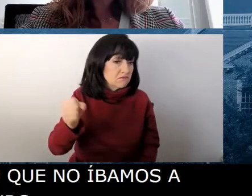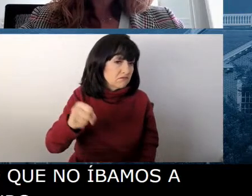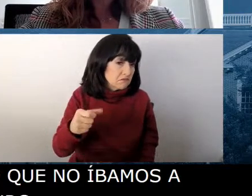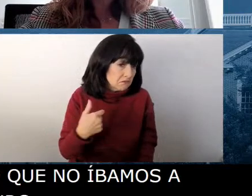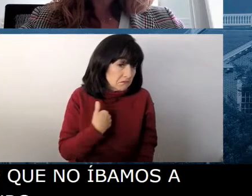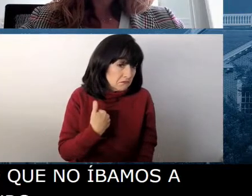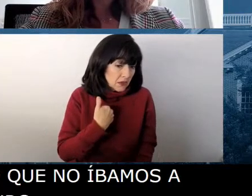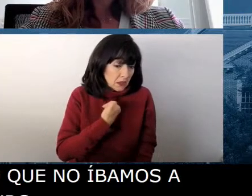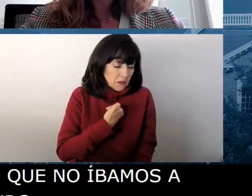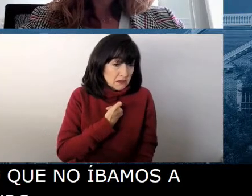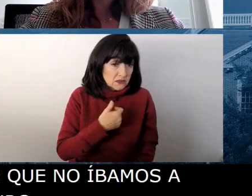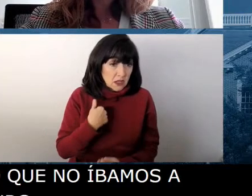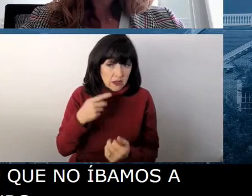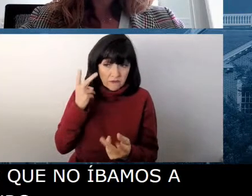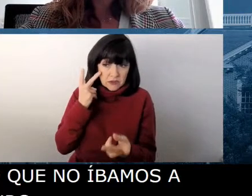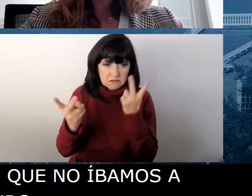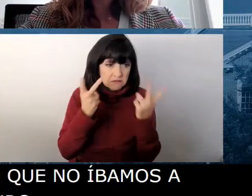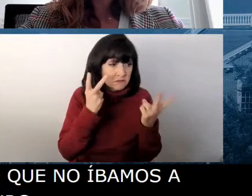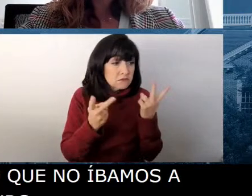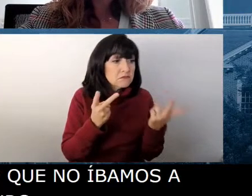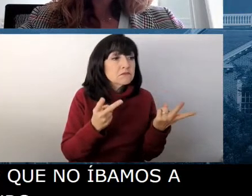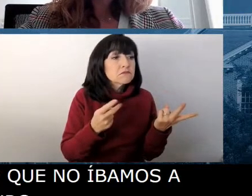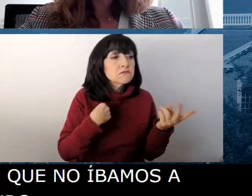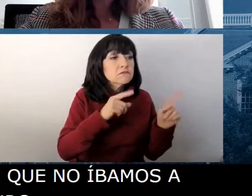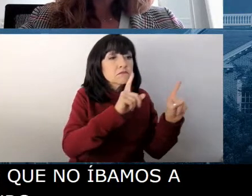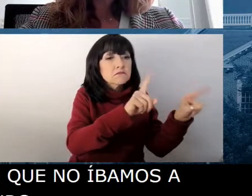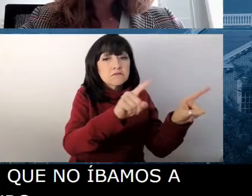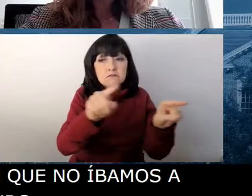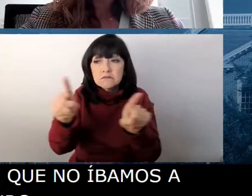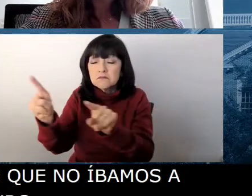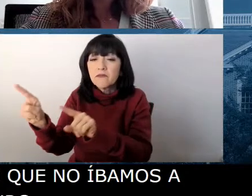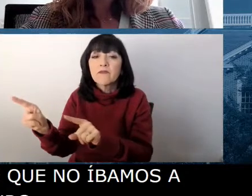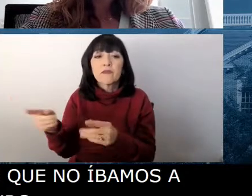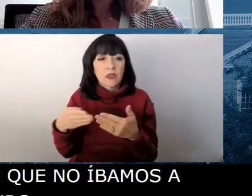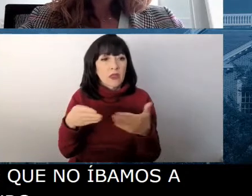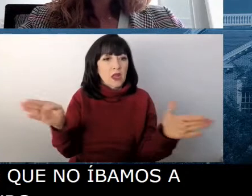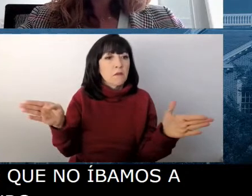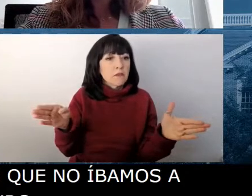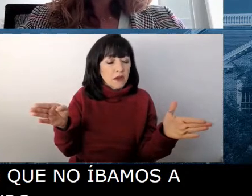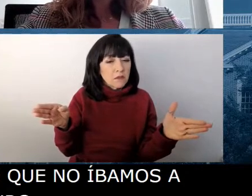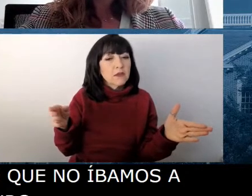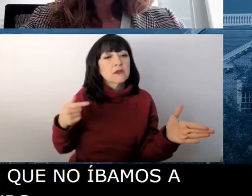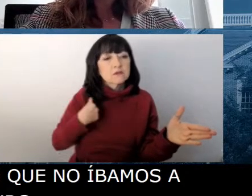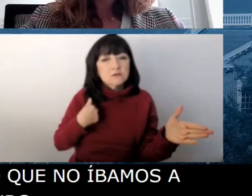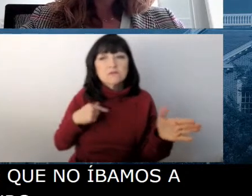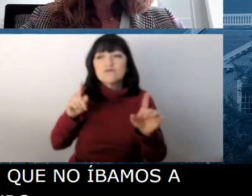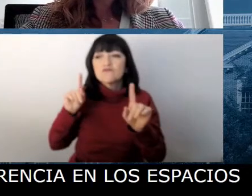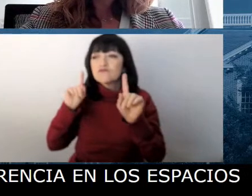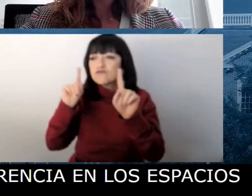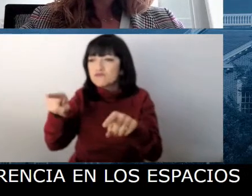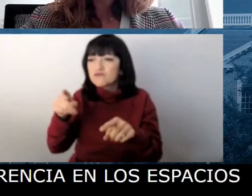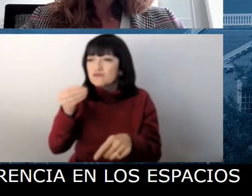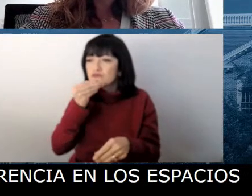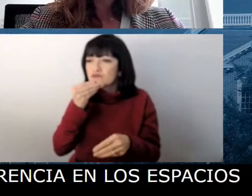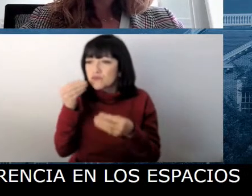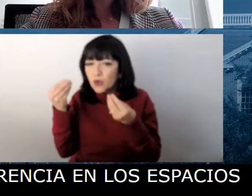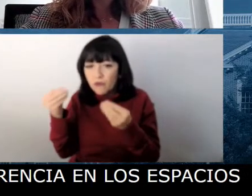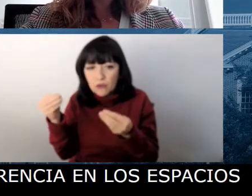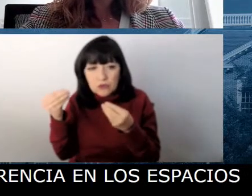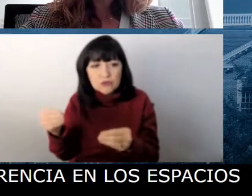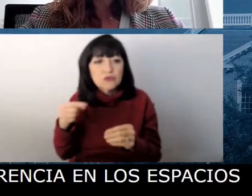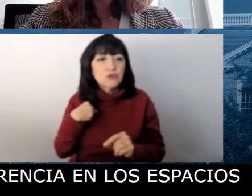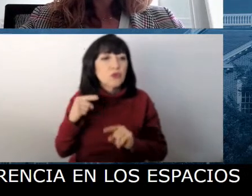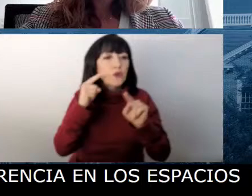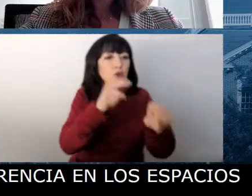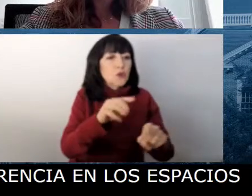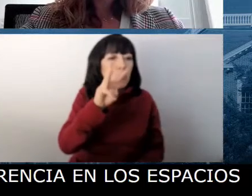difference in public spaces. You can obviously see the difference as you circulate in grocery stores, the Wawa I drop by